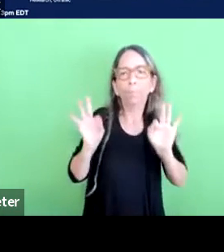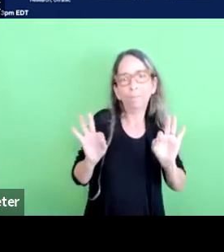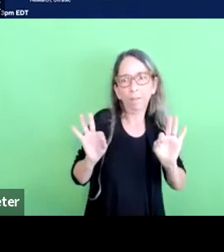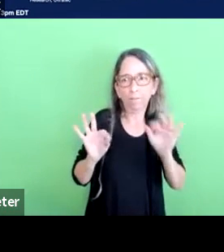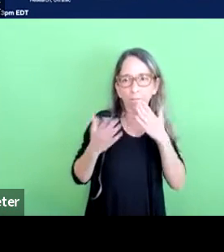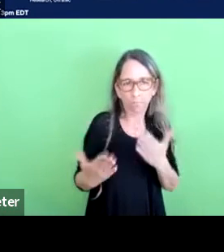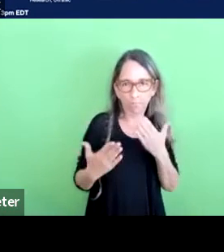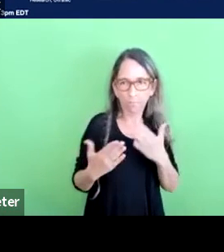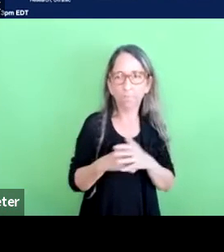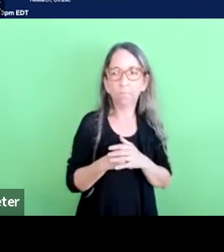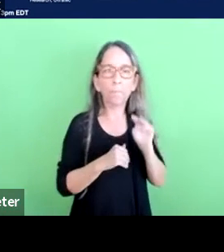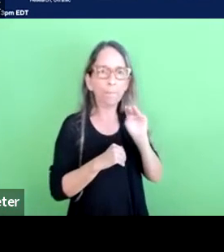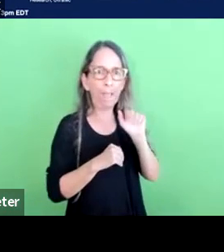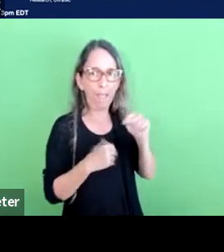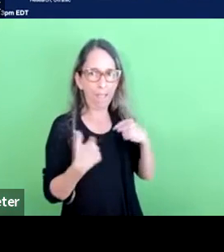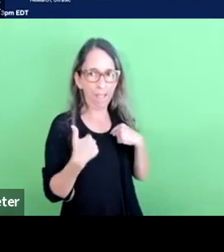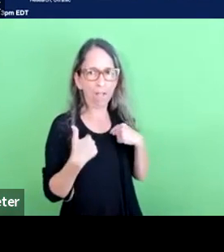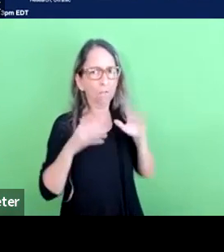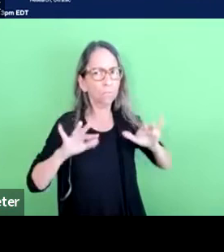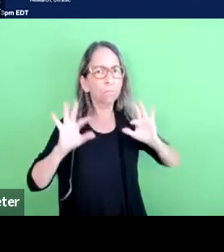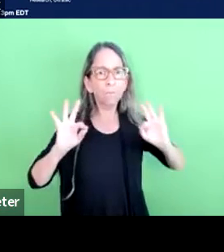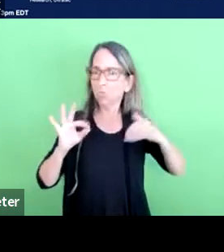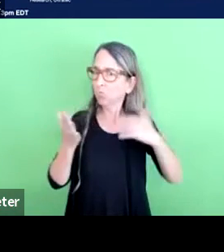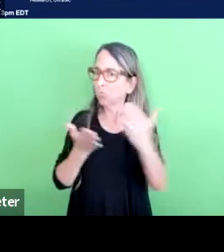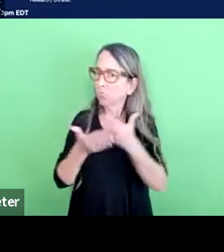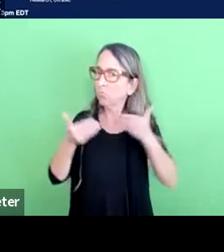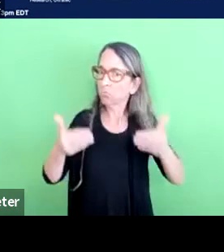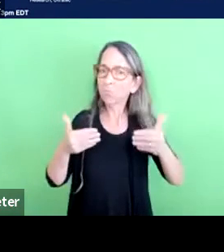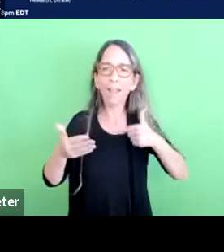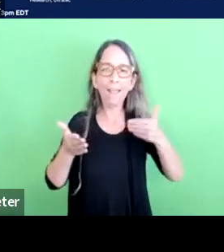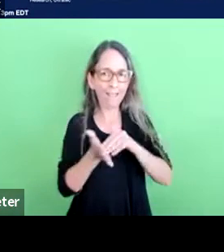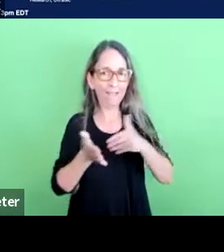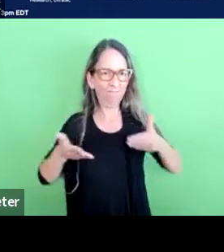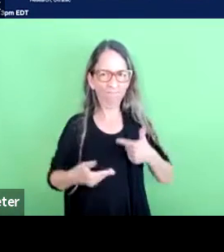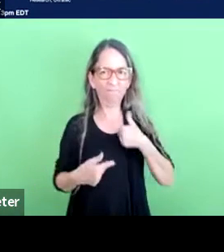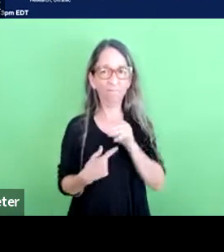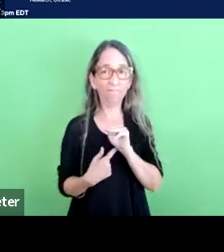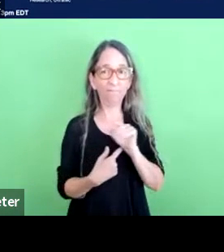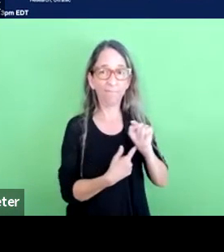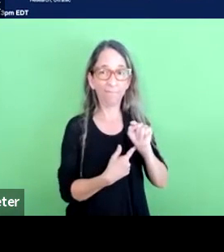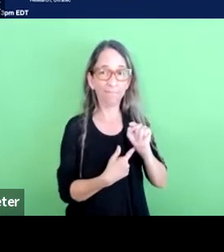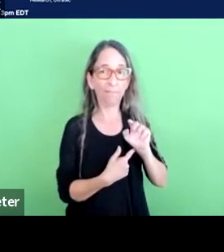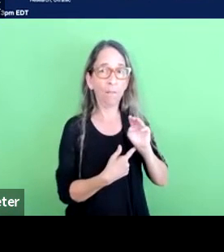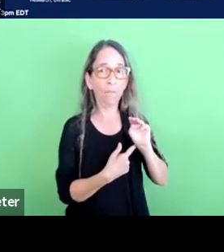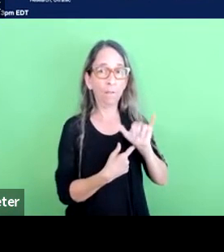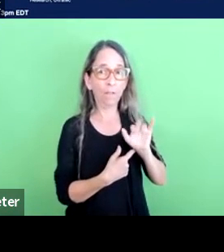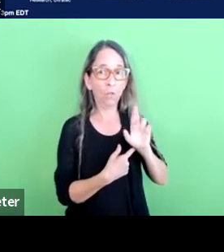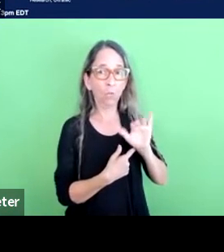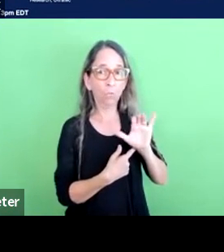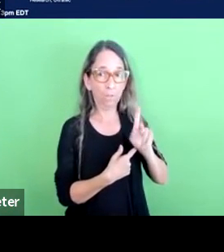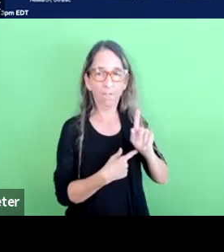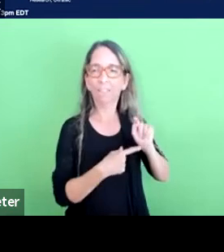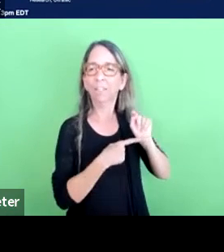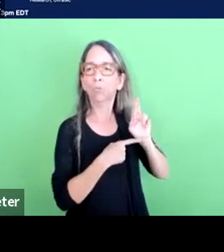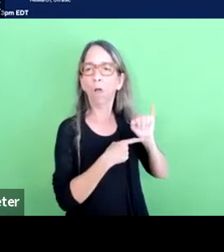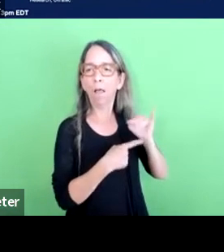Again, my name is Matt Myrick. I am a TDI member at large, and just for self-identification